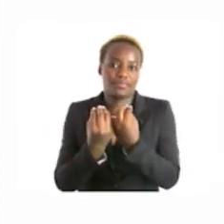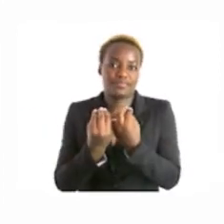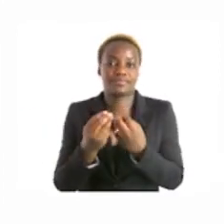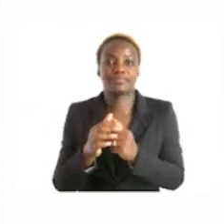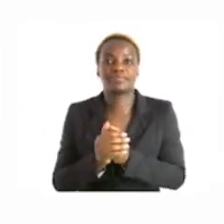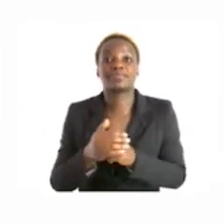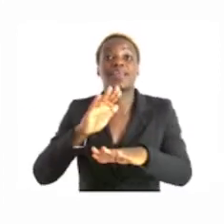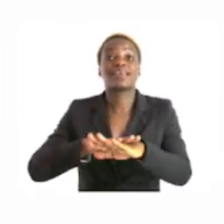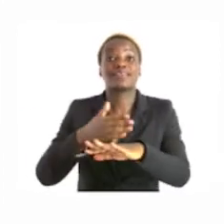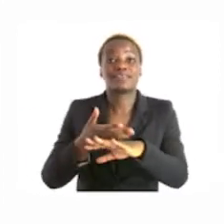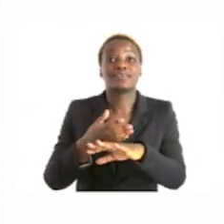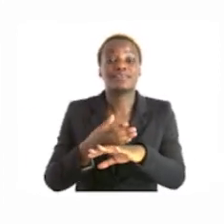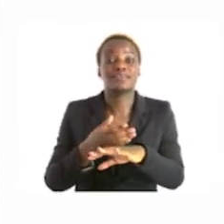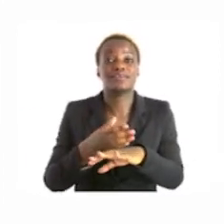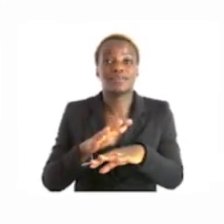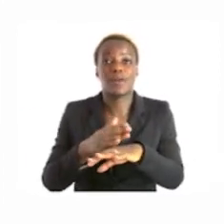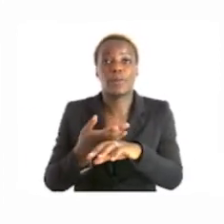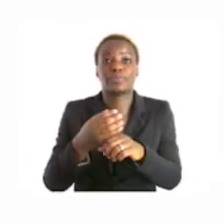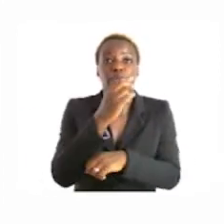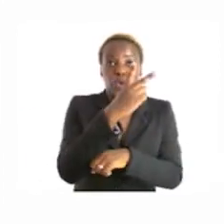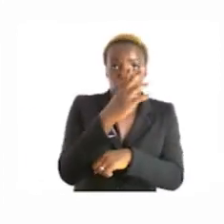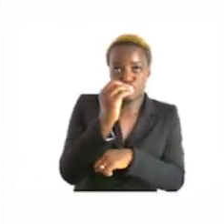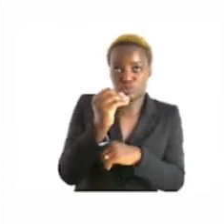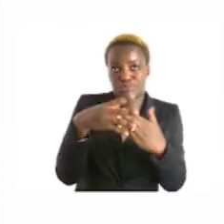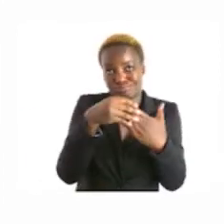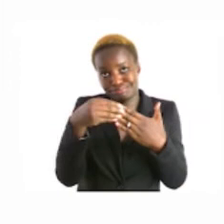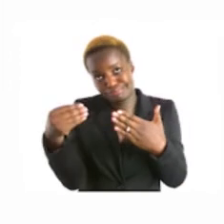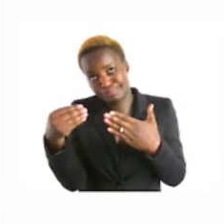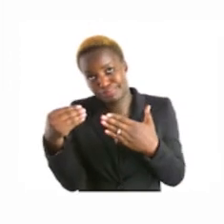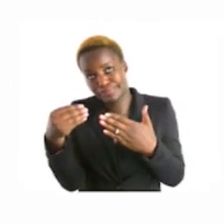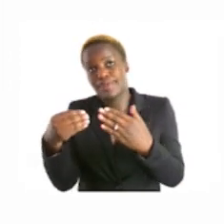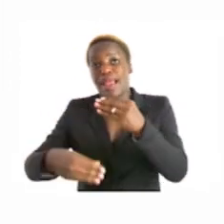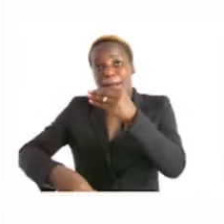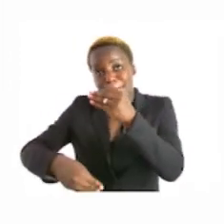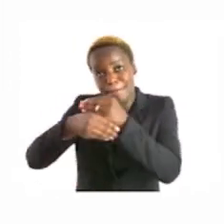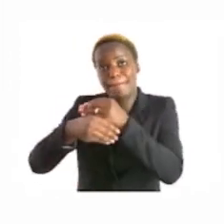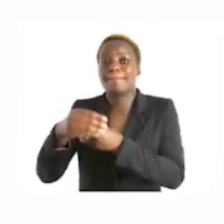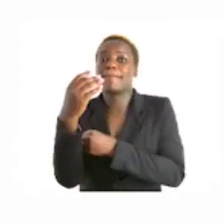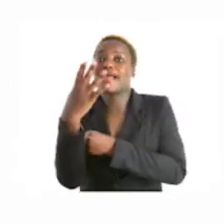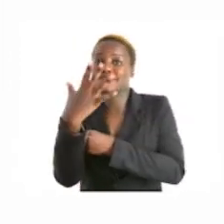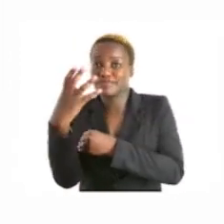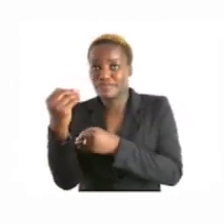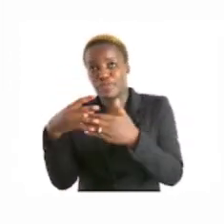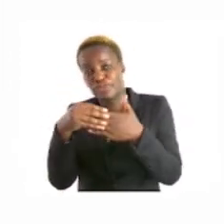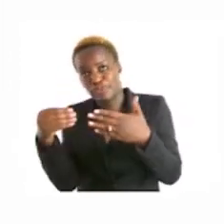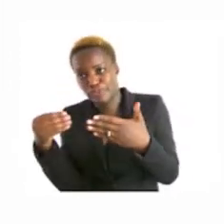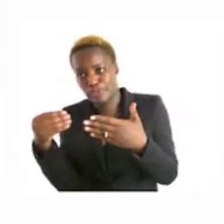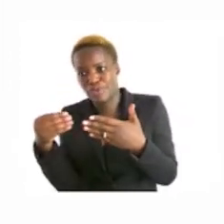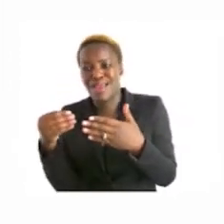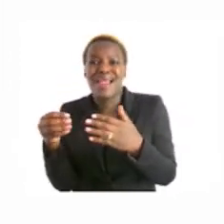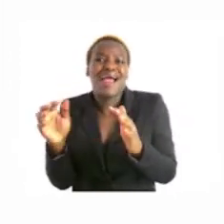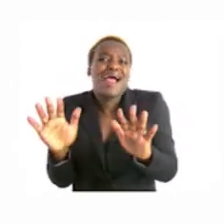first example has been done for you. The $20 note plus another $50 note. What can you do?